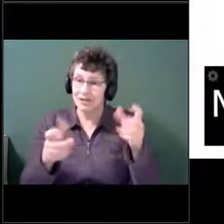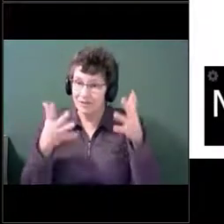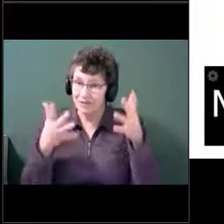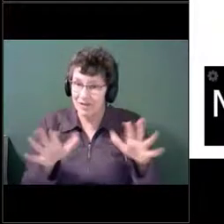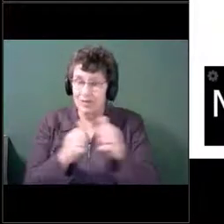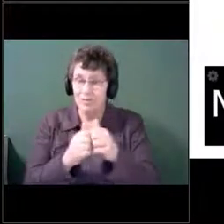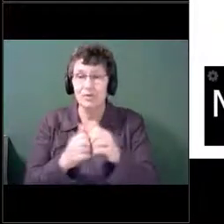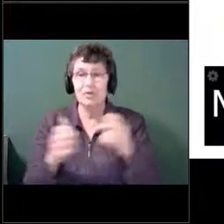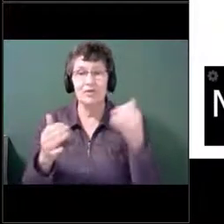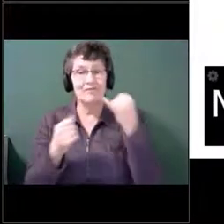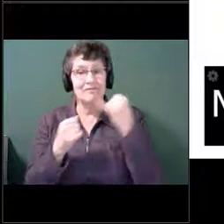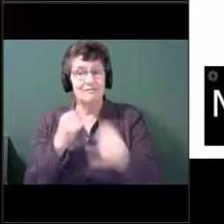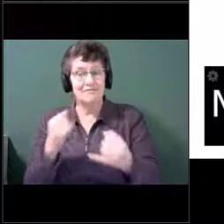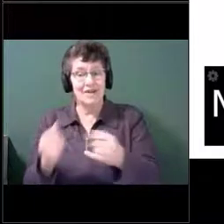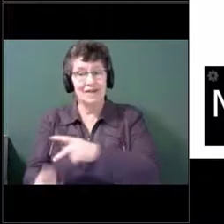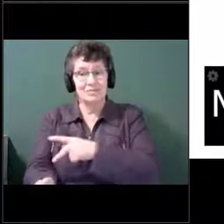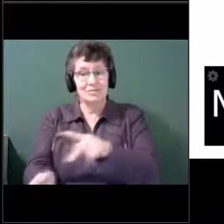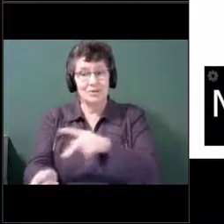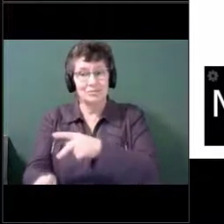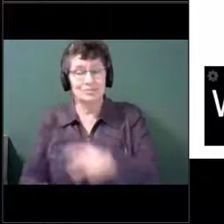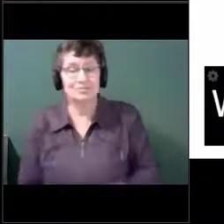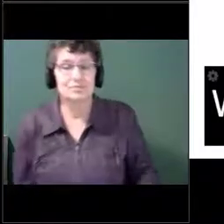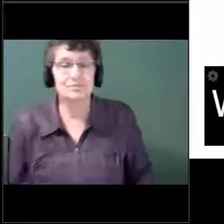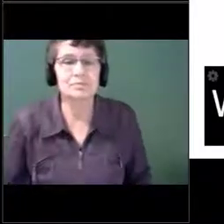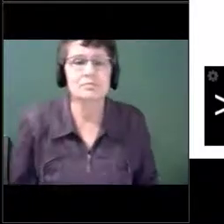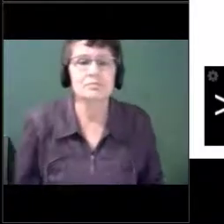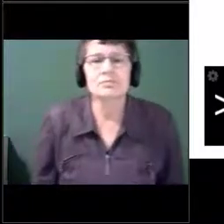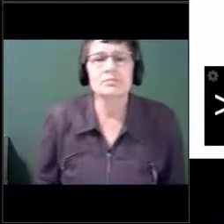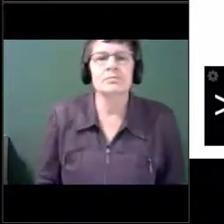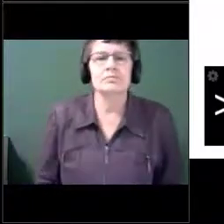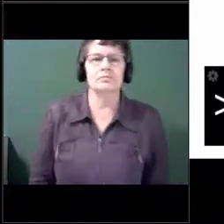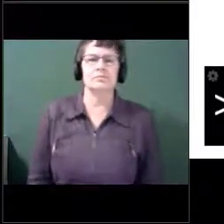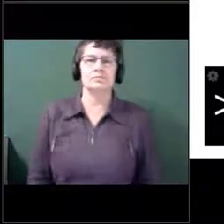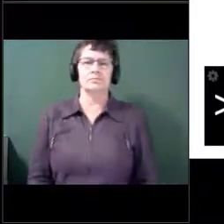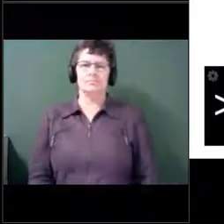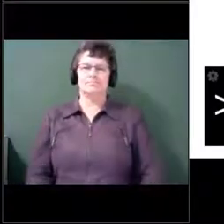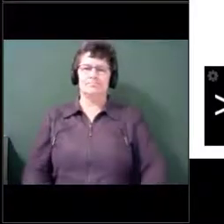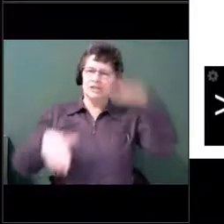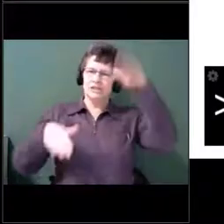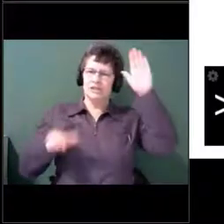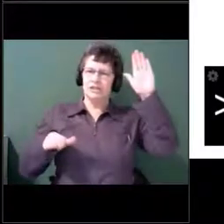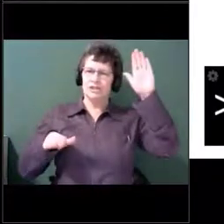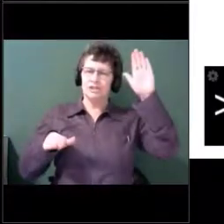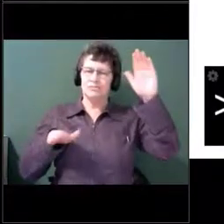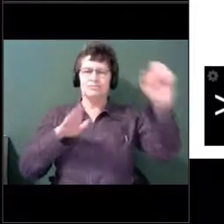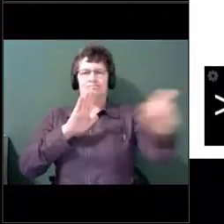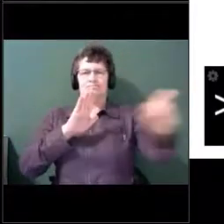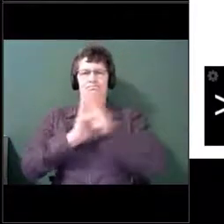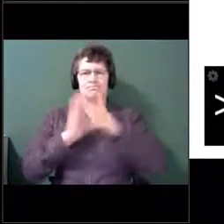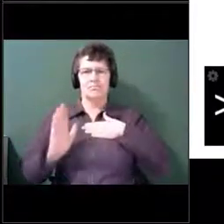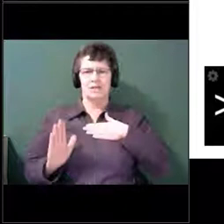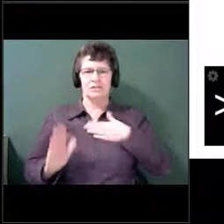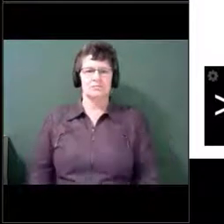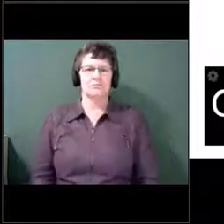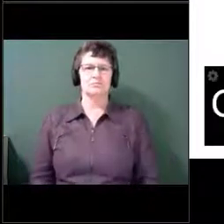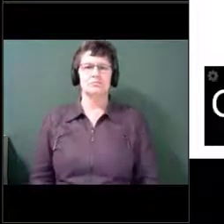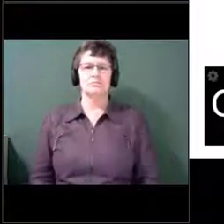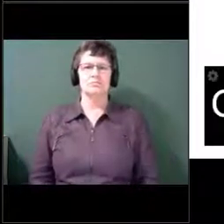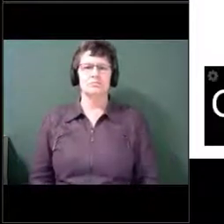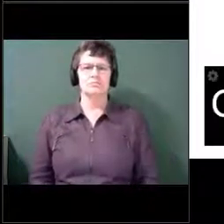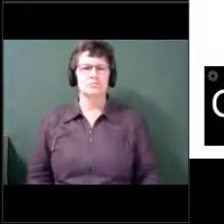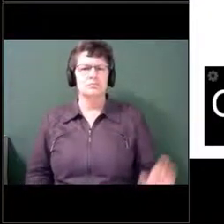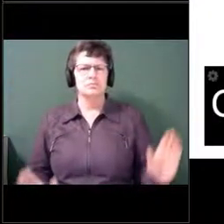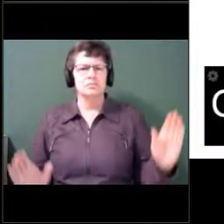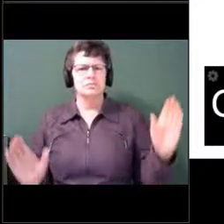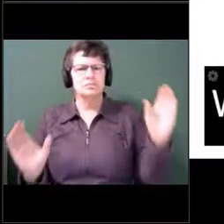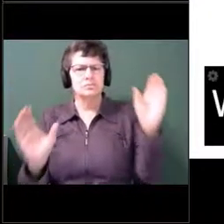poem? Sure, I would. Citizen Reclaimed. When we're searching for who we are